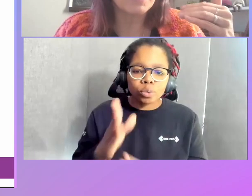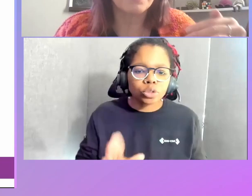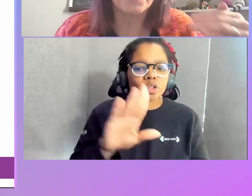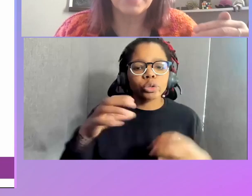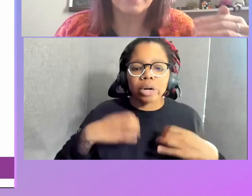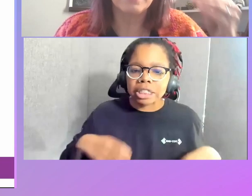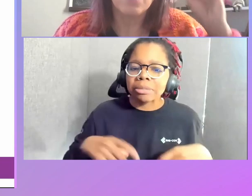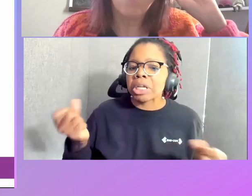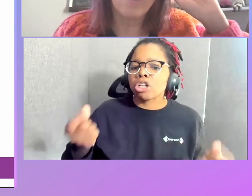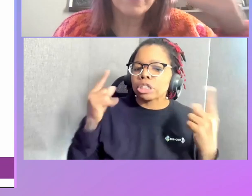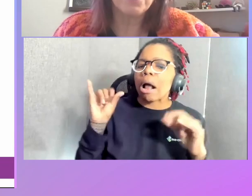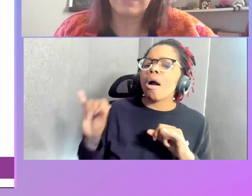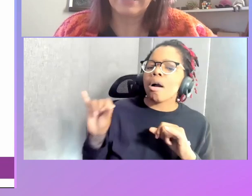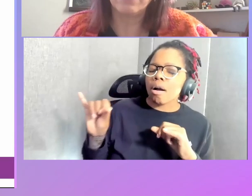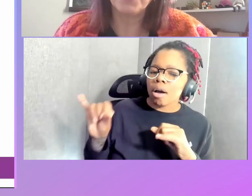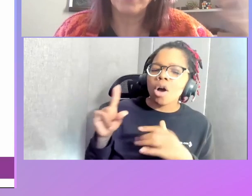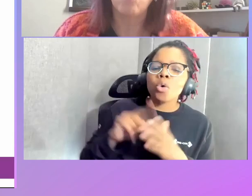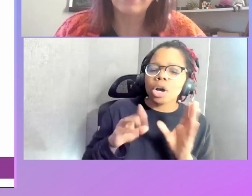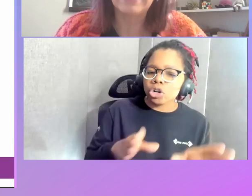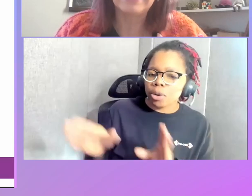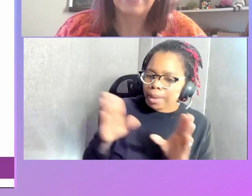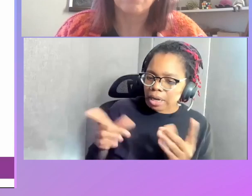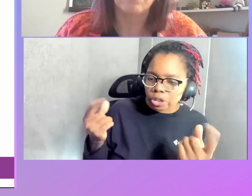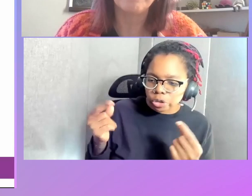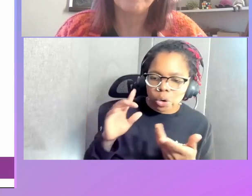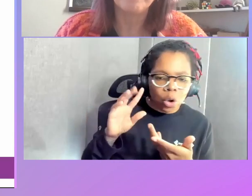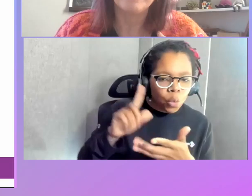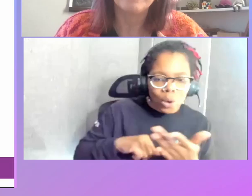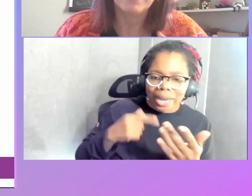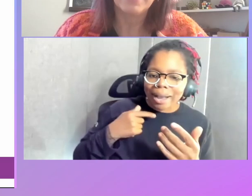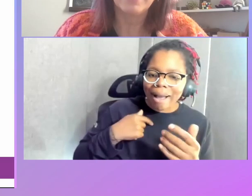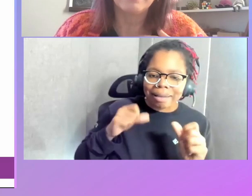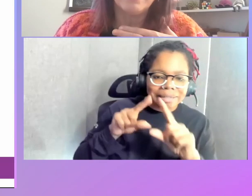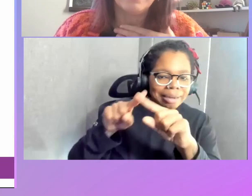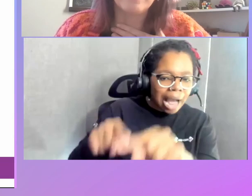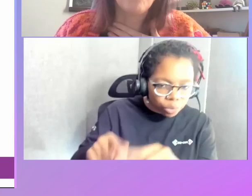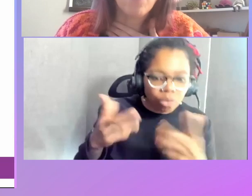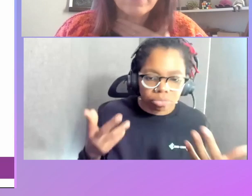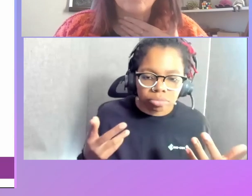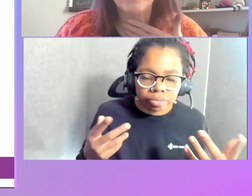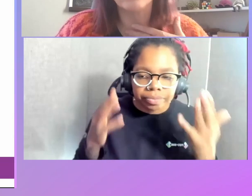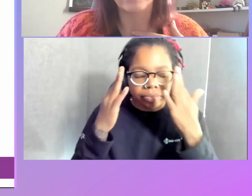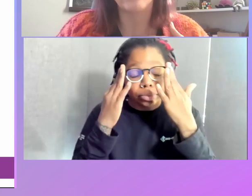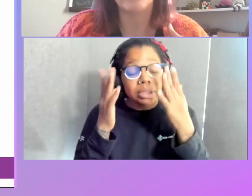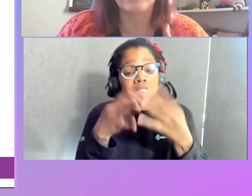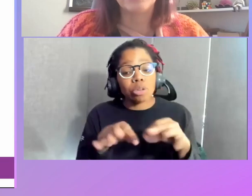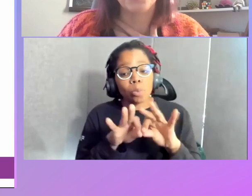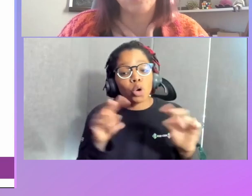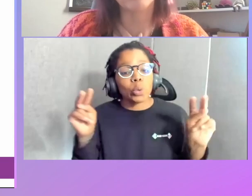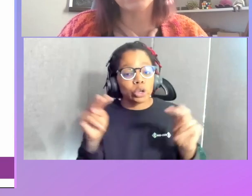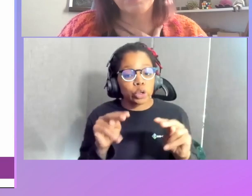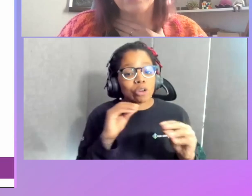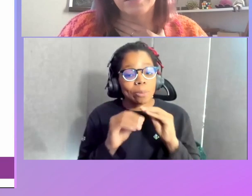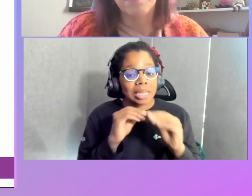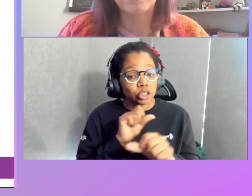be able to understand, what are you planning on doing? What can I count on? And it's important when you're looking at